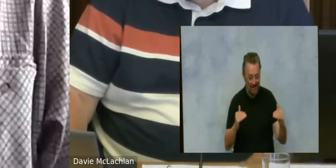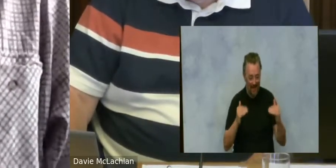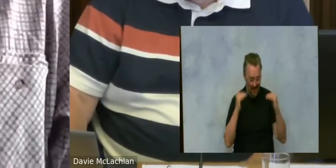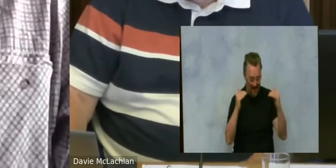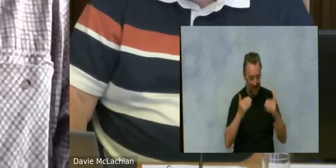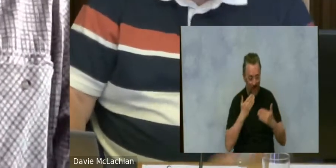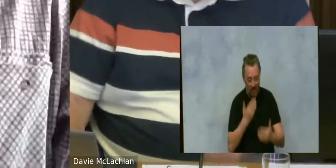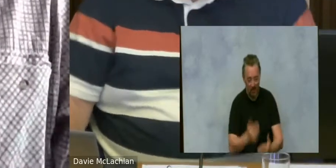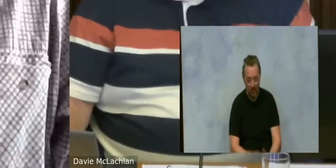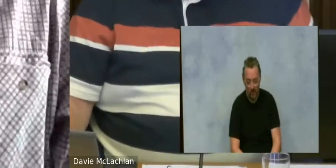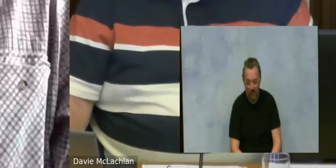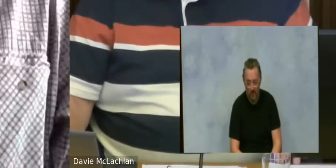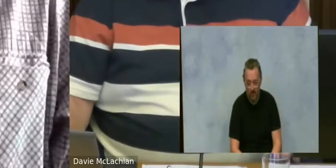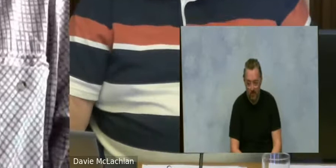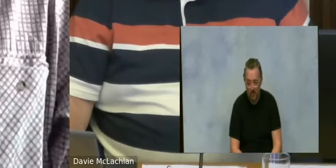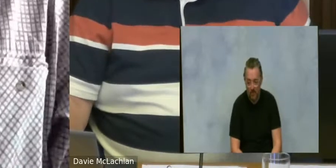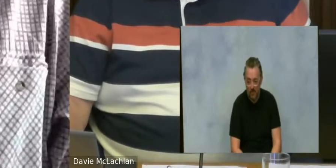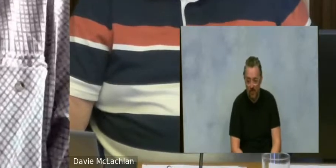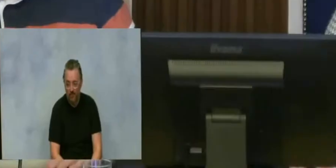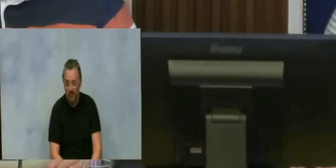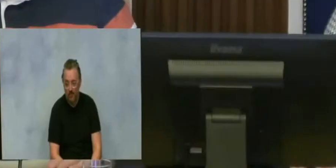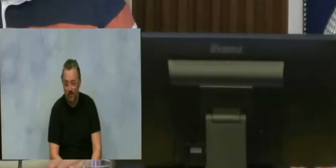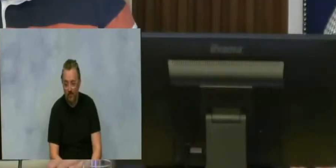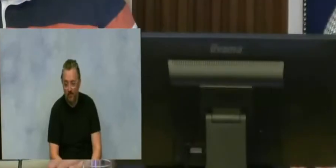Chair. Thanks, David.